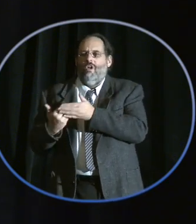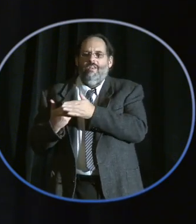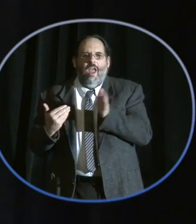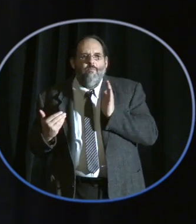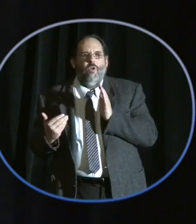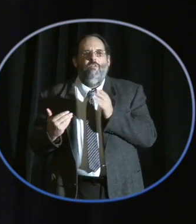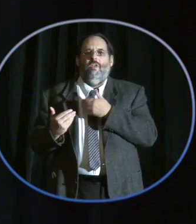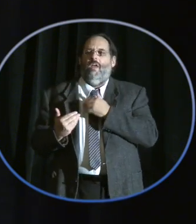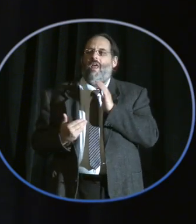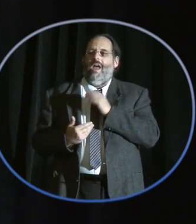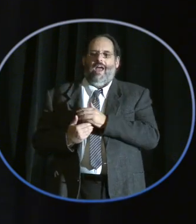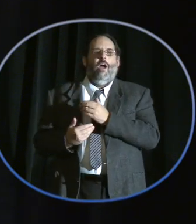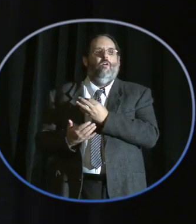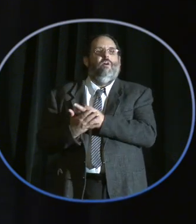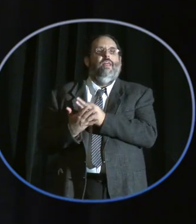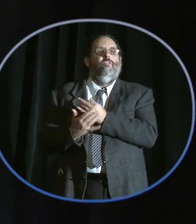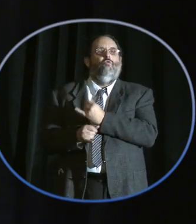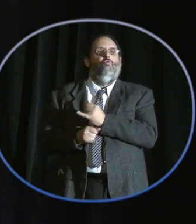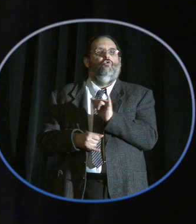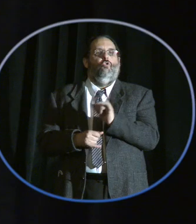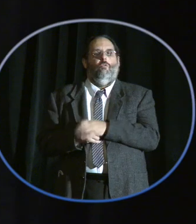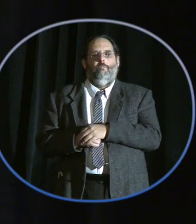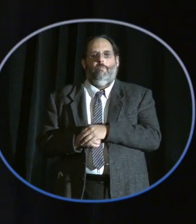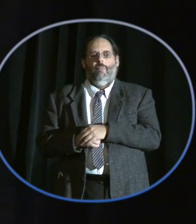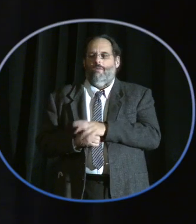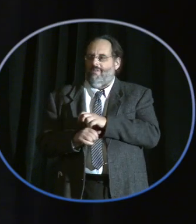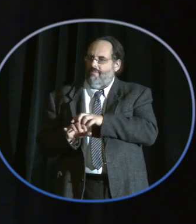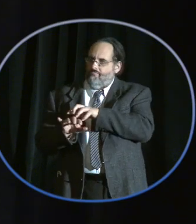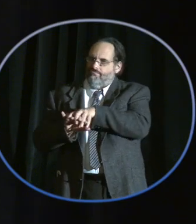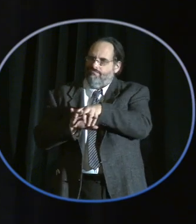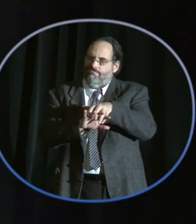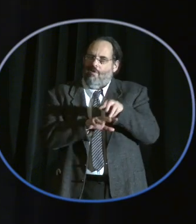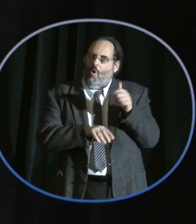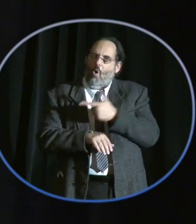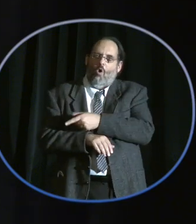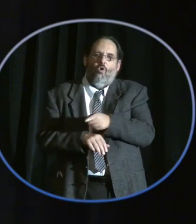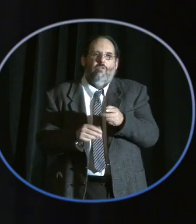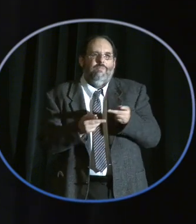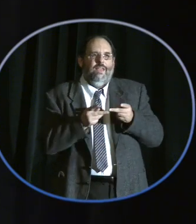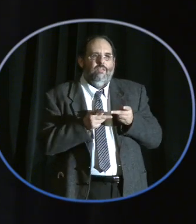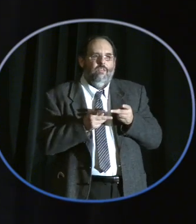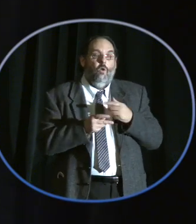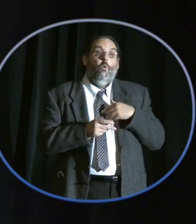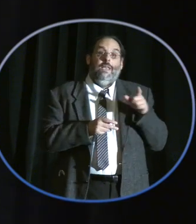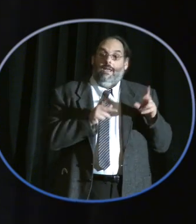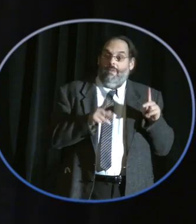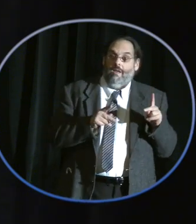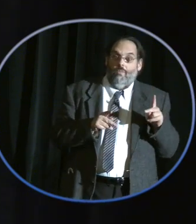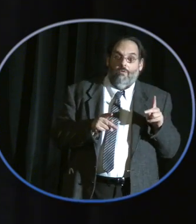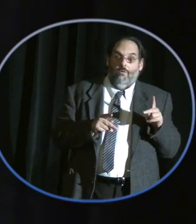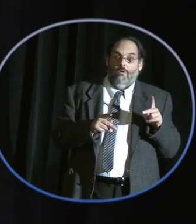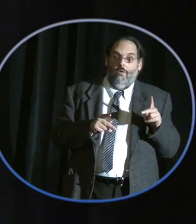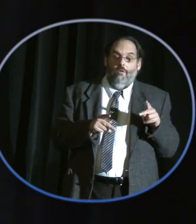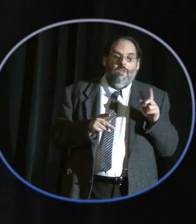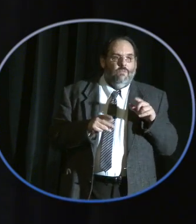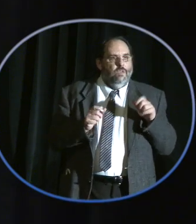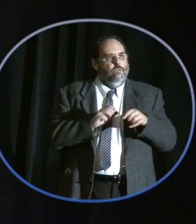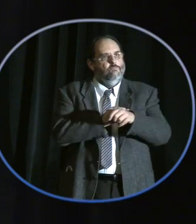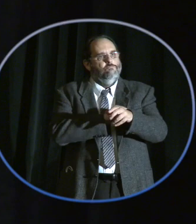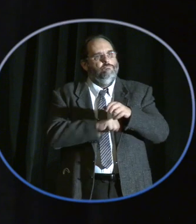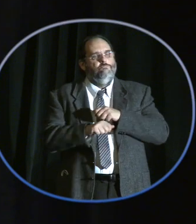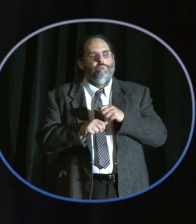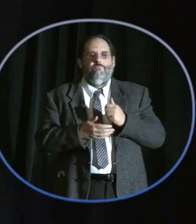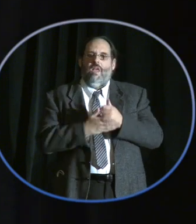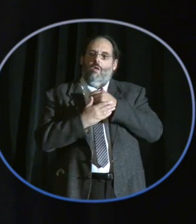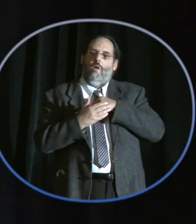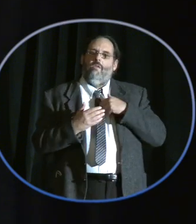neighborhoods, and our financial institutions. We need people. We need people to step up and